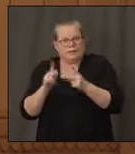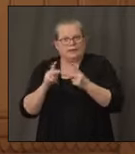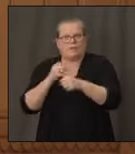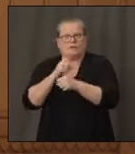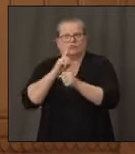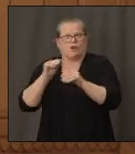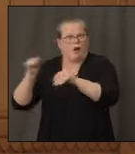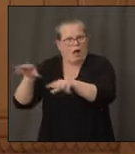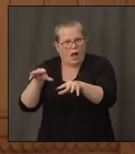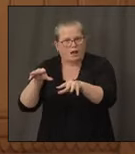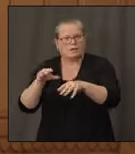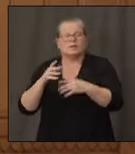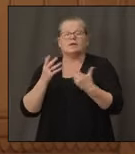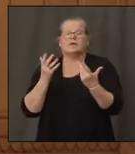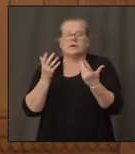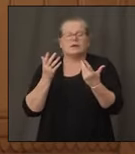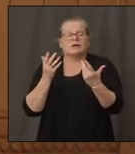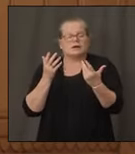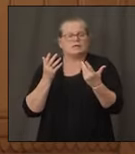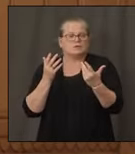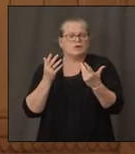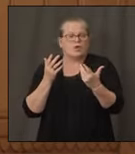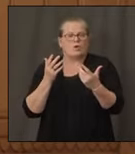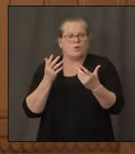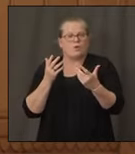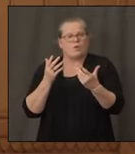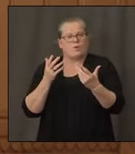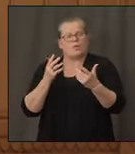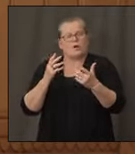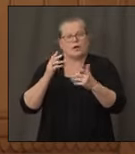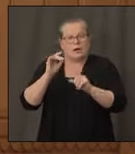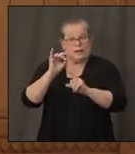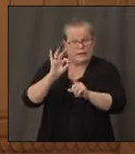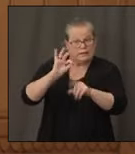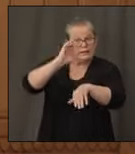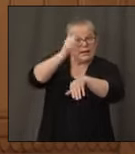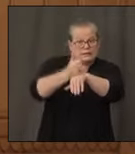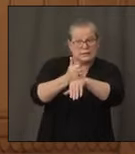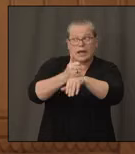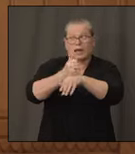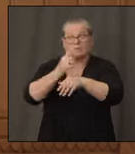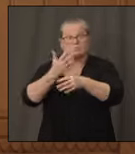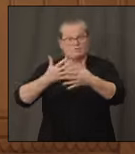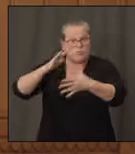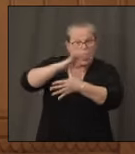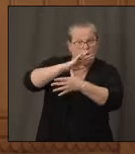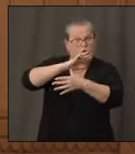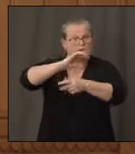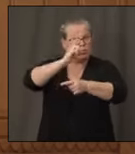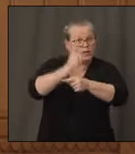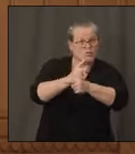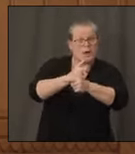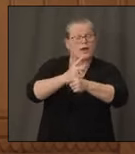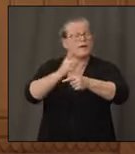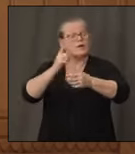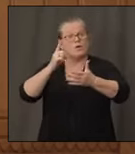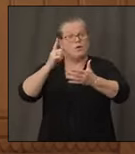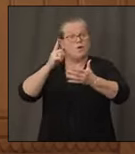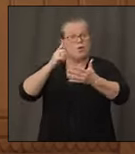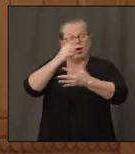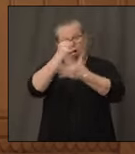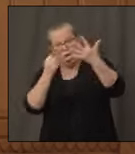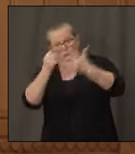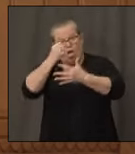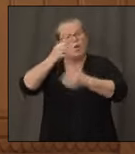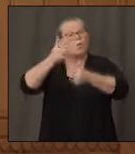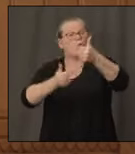whether they reconnected those critical facilities in the right priority order will be after we get past getting people their power